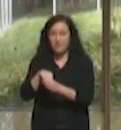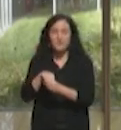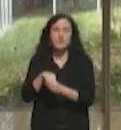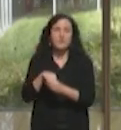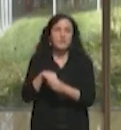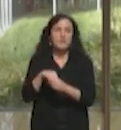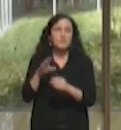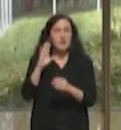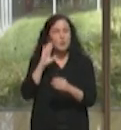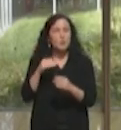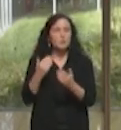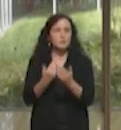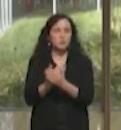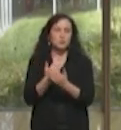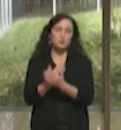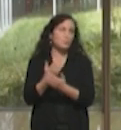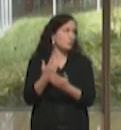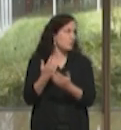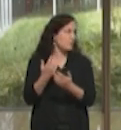a newer